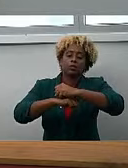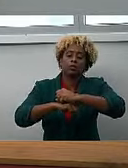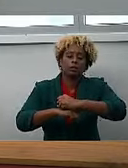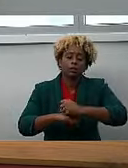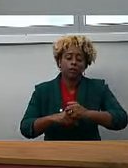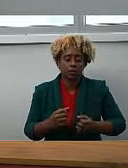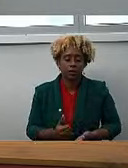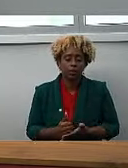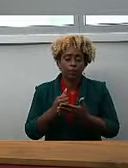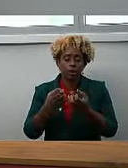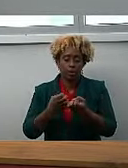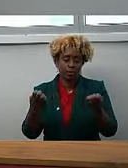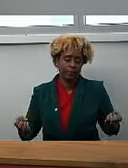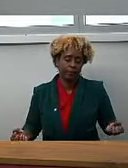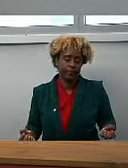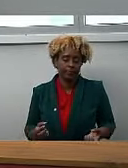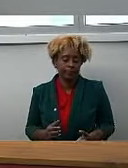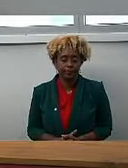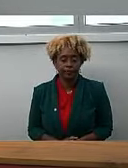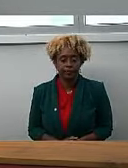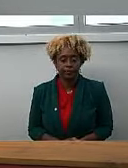economy.